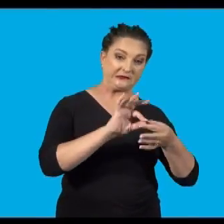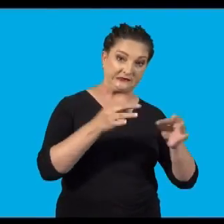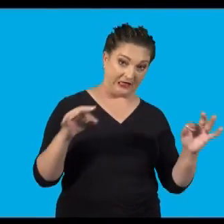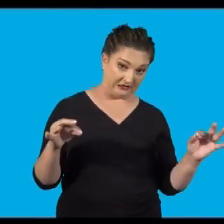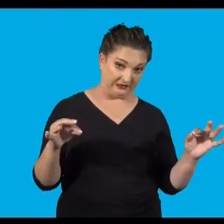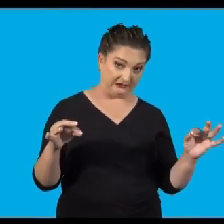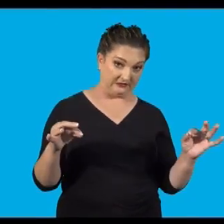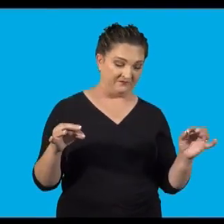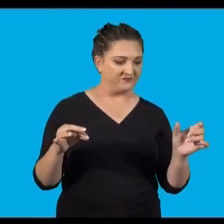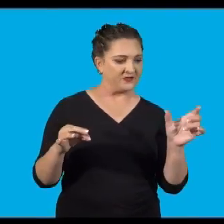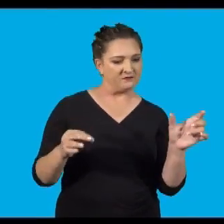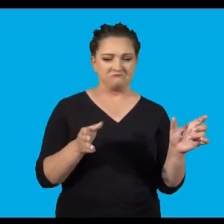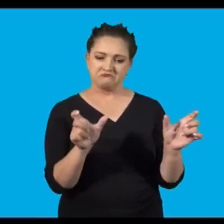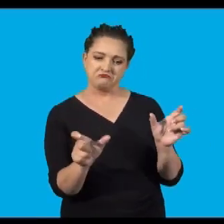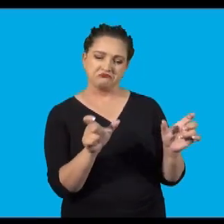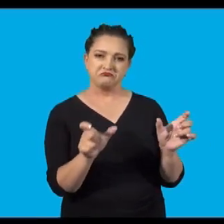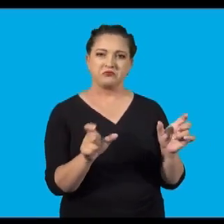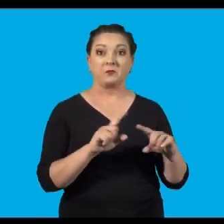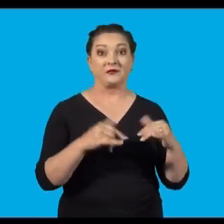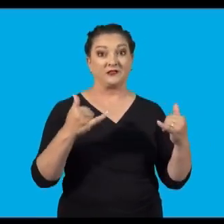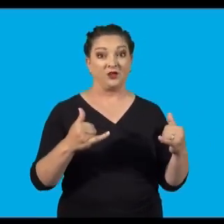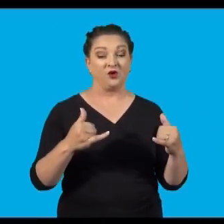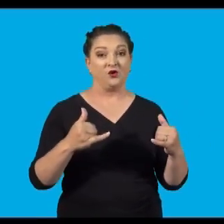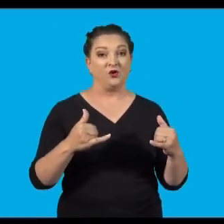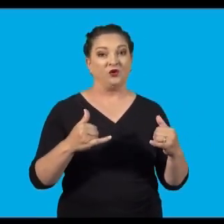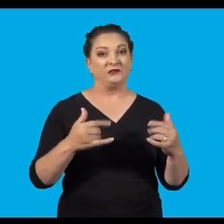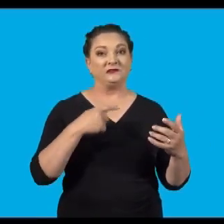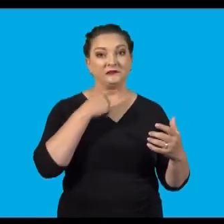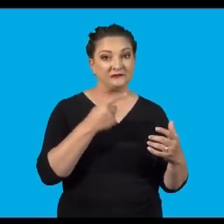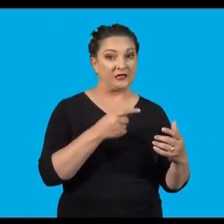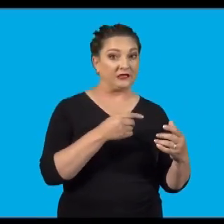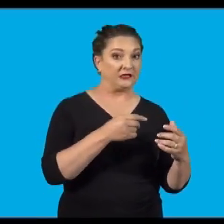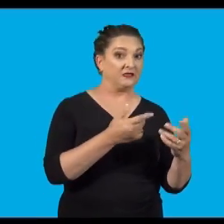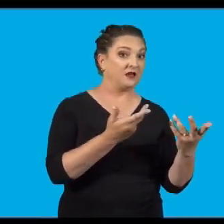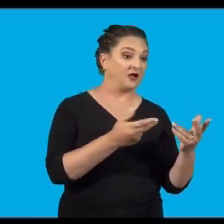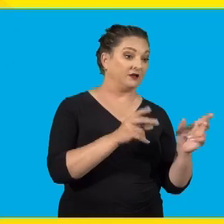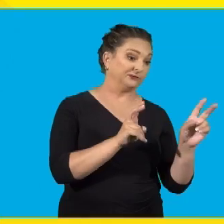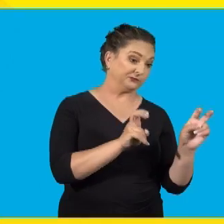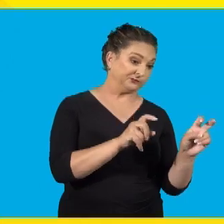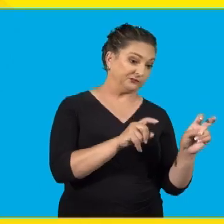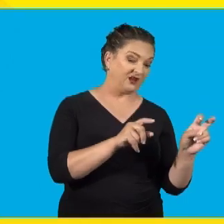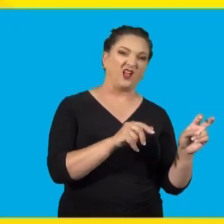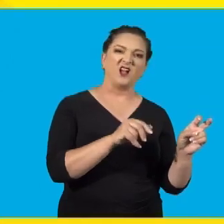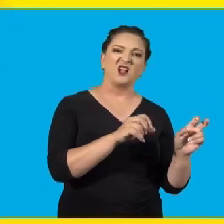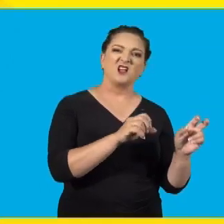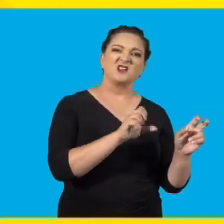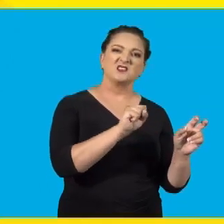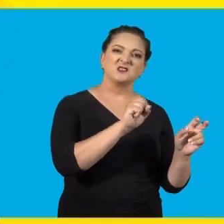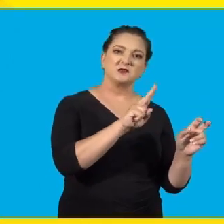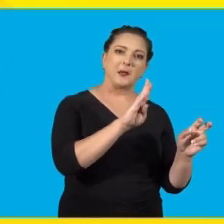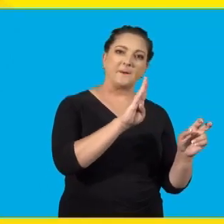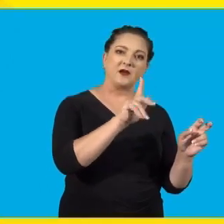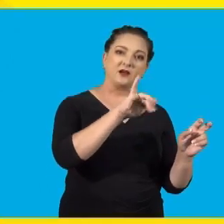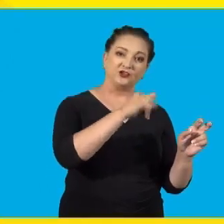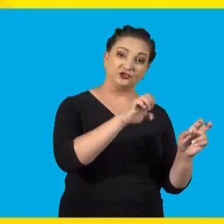Now, in our case, we are primarily going to look at the agreement between subject and verb. So, subject